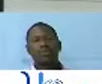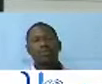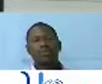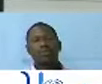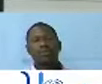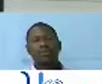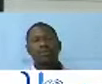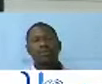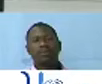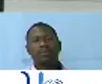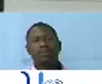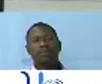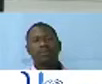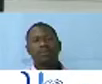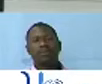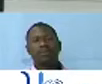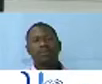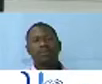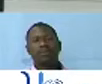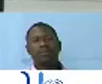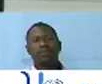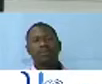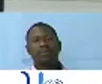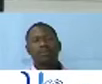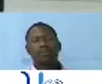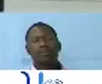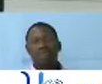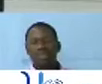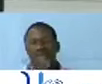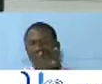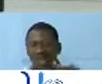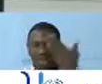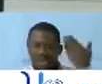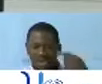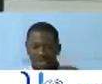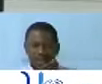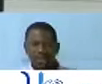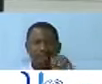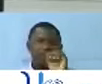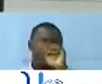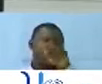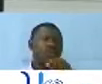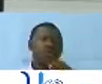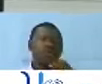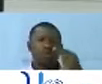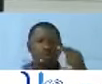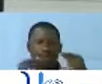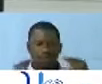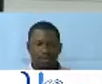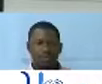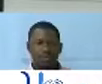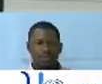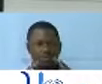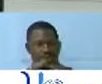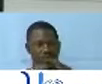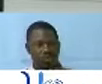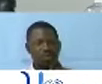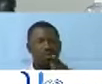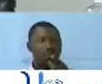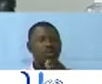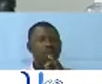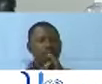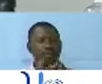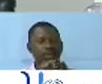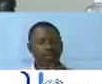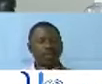pour féwalé ñu ñunu nén xajalé ñu. Earlier in your testimony, check that now bi nga wax fi say kaddu. You mentioned